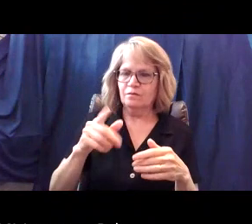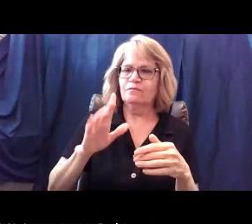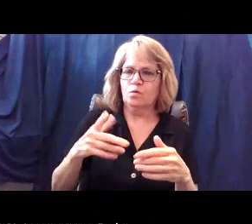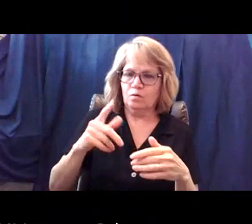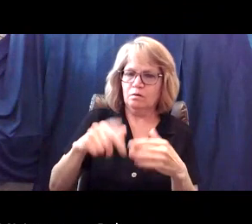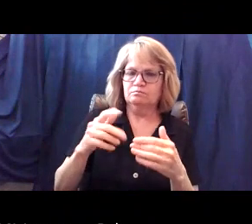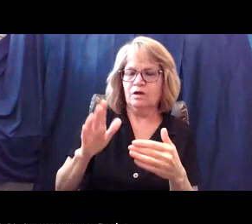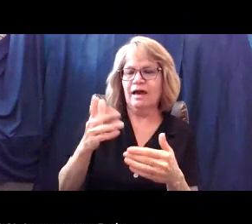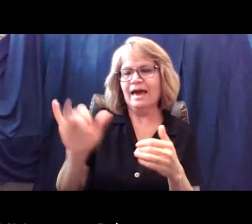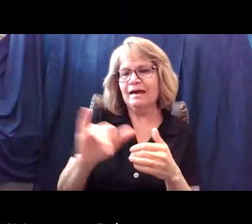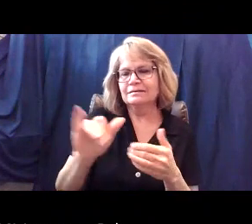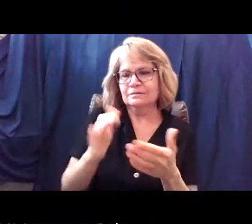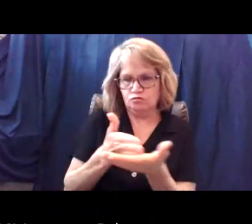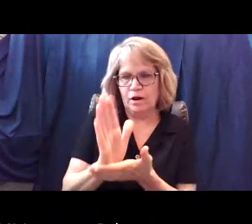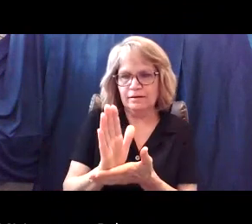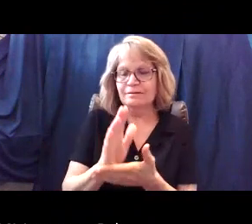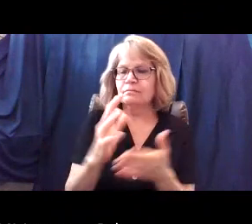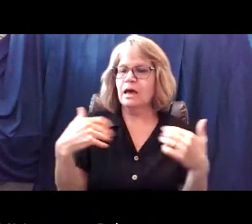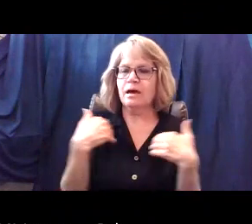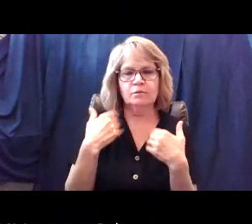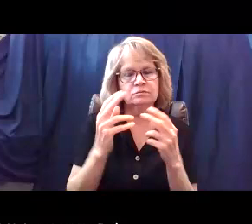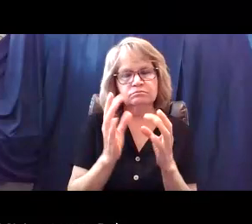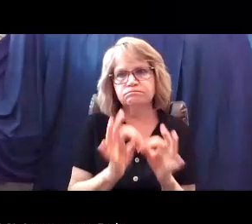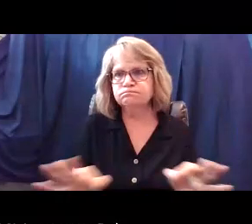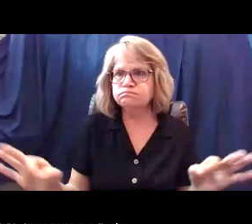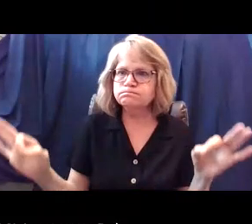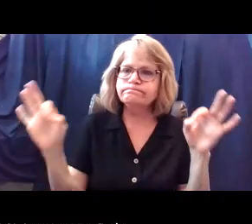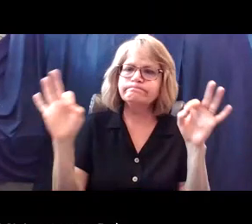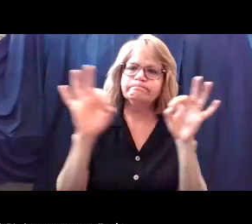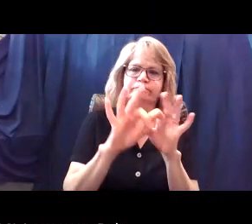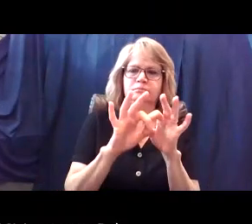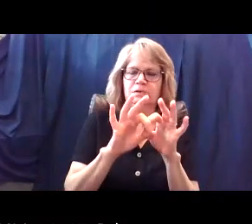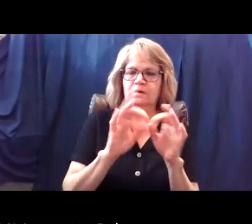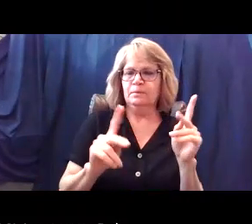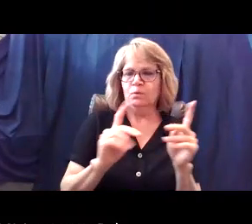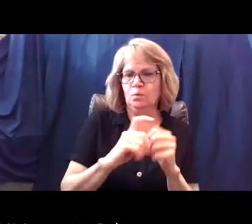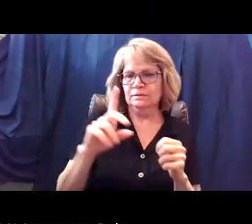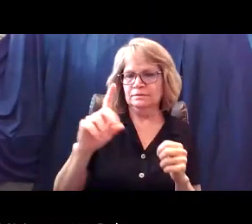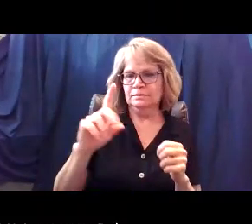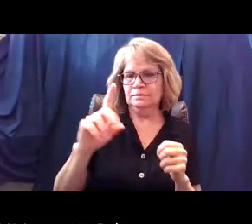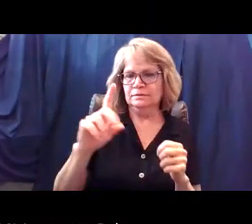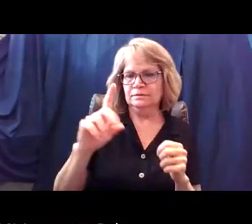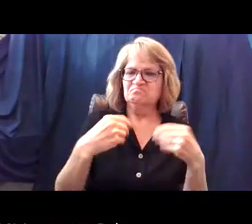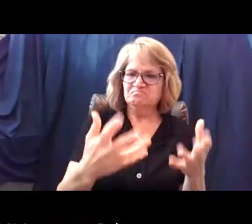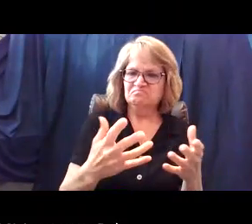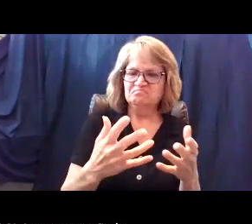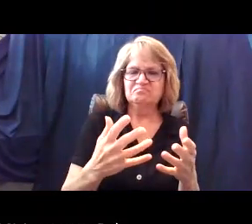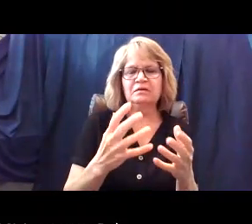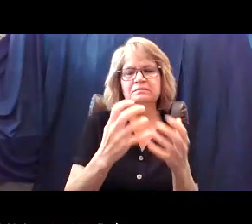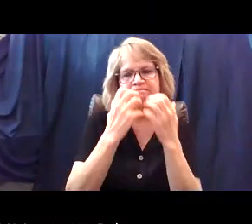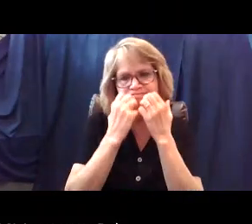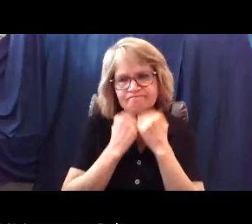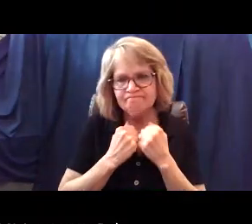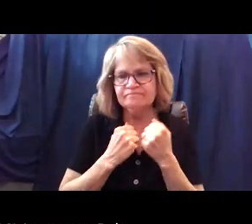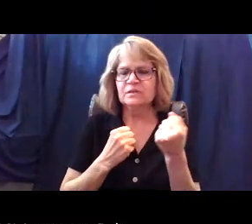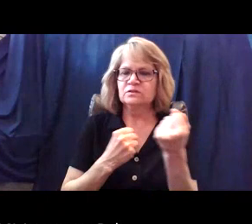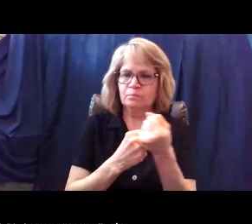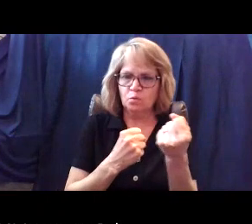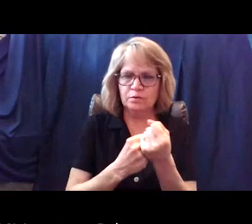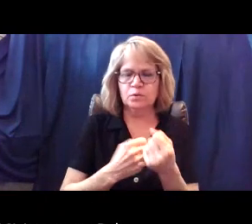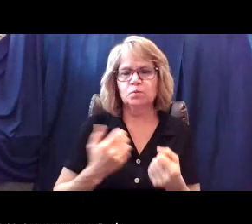these animals are incredibly important to individuals with disabilities, providing them really valuable supports. I know there's been a lot